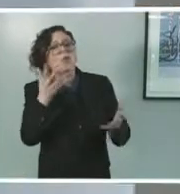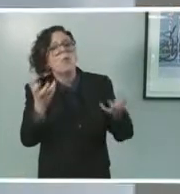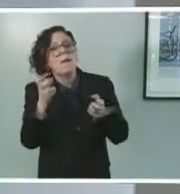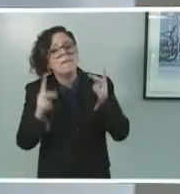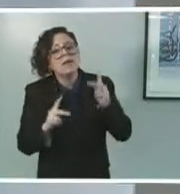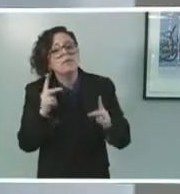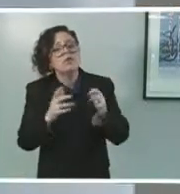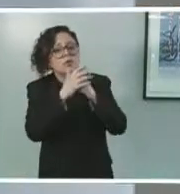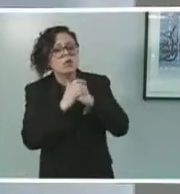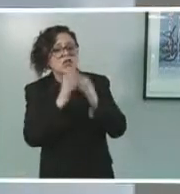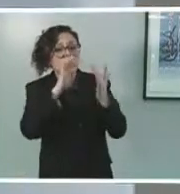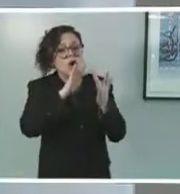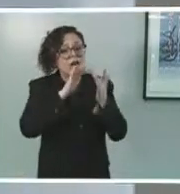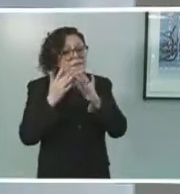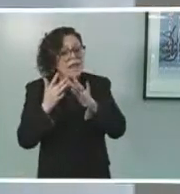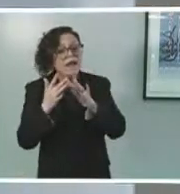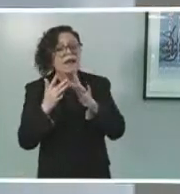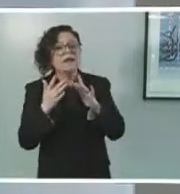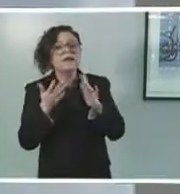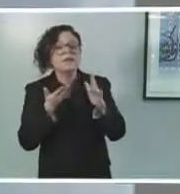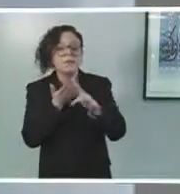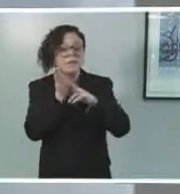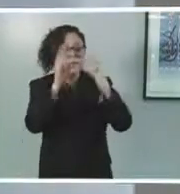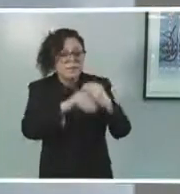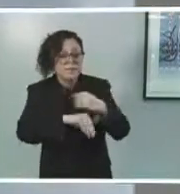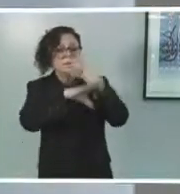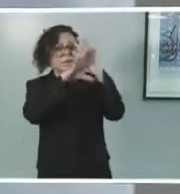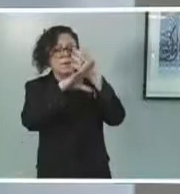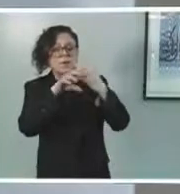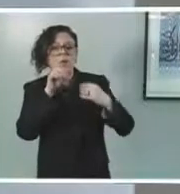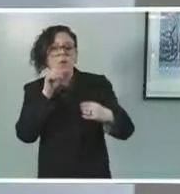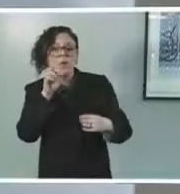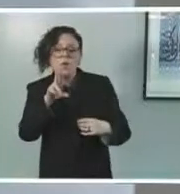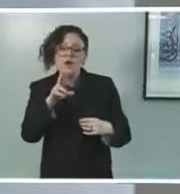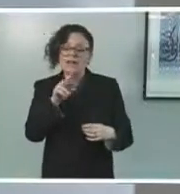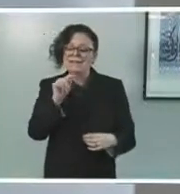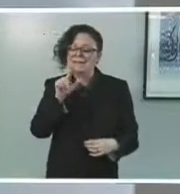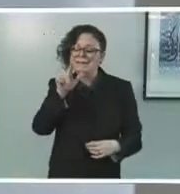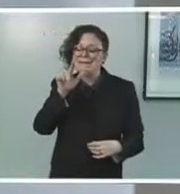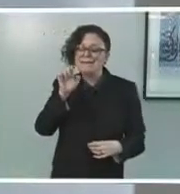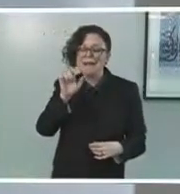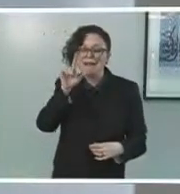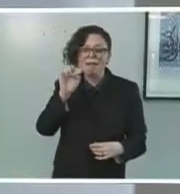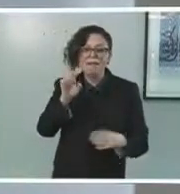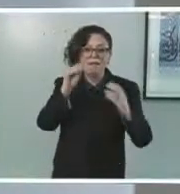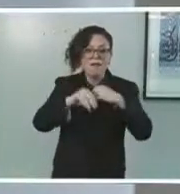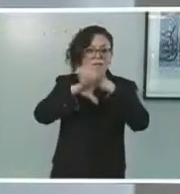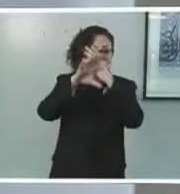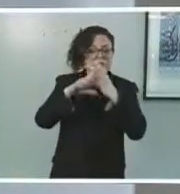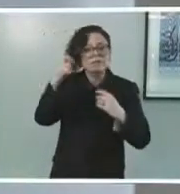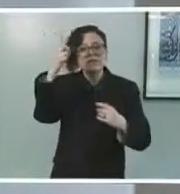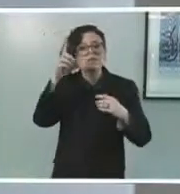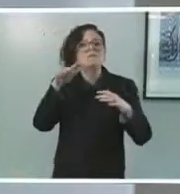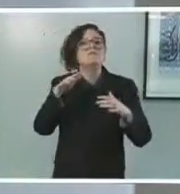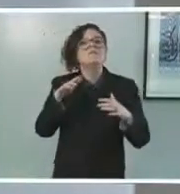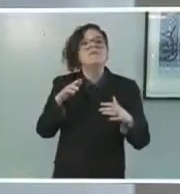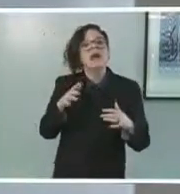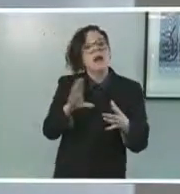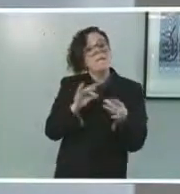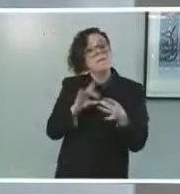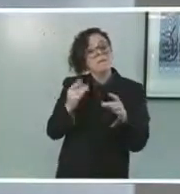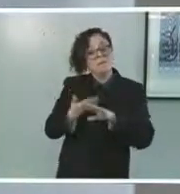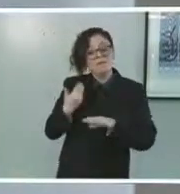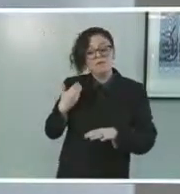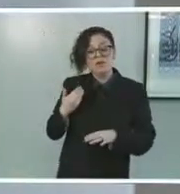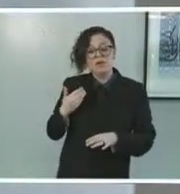video conferencing or teleconferencing. And if I might just mention, Jeff, I mentioned earlier about the sheriff's office. We have some